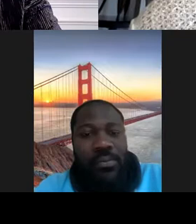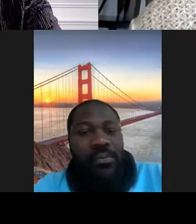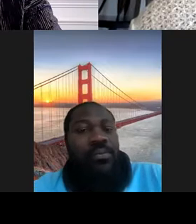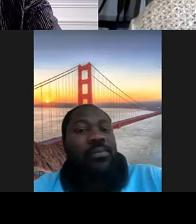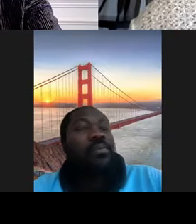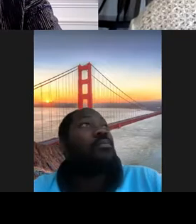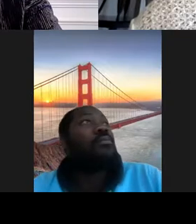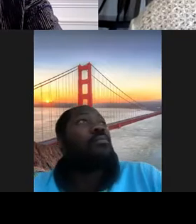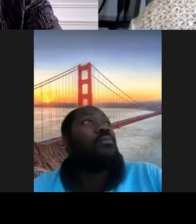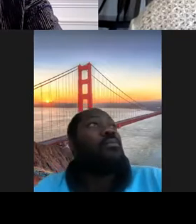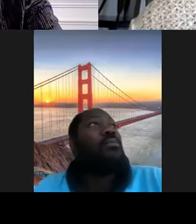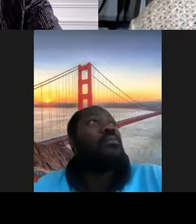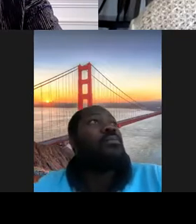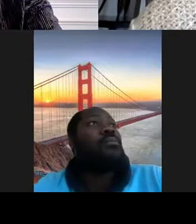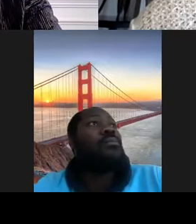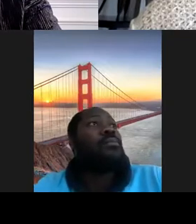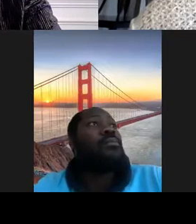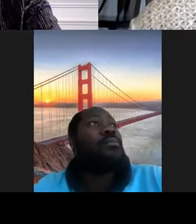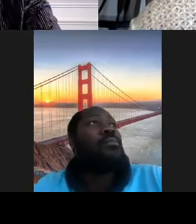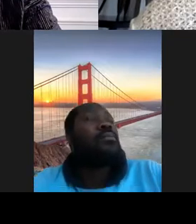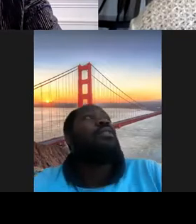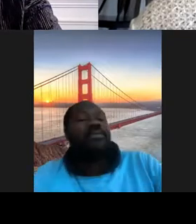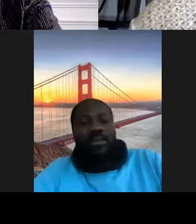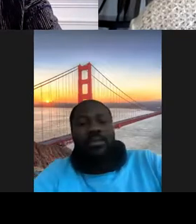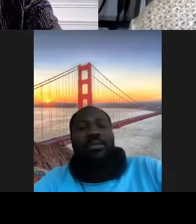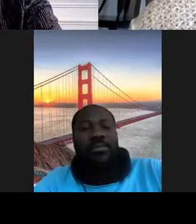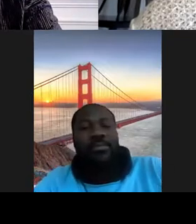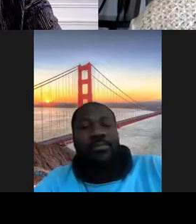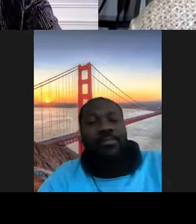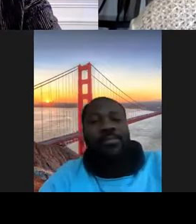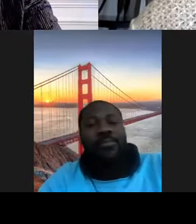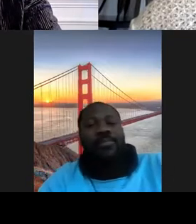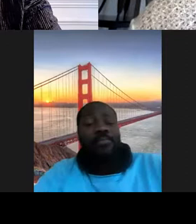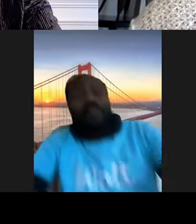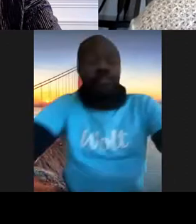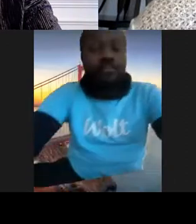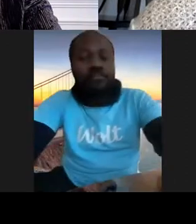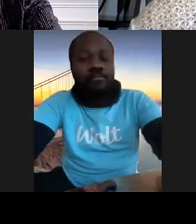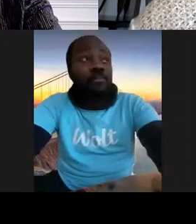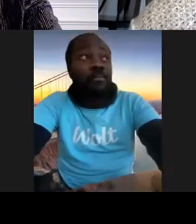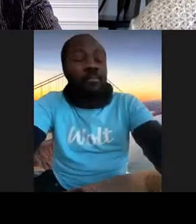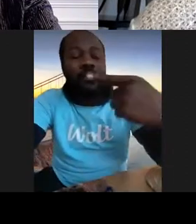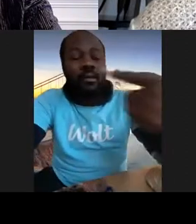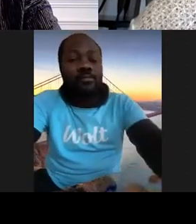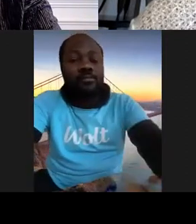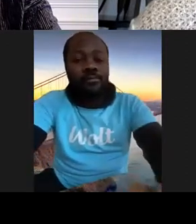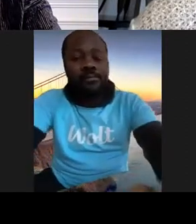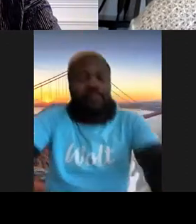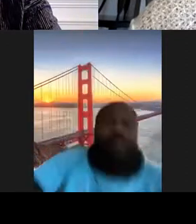the more you are able to strike that balance. And for me to achieve that balance, it had to start